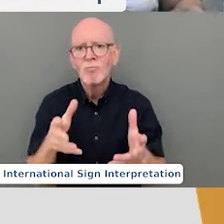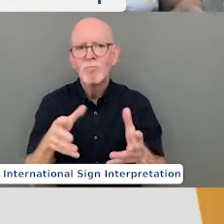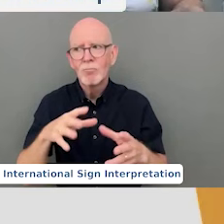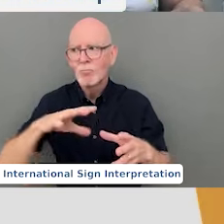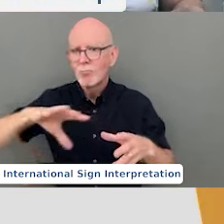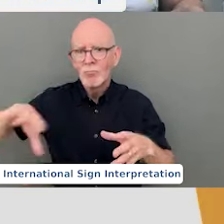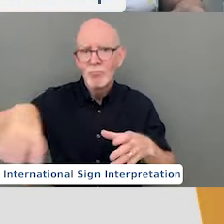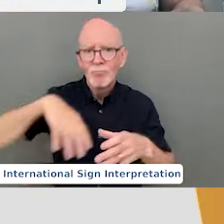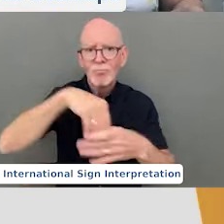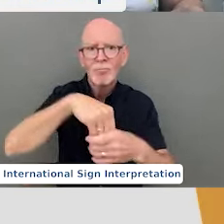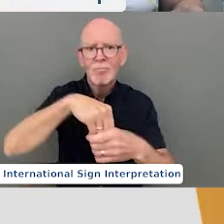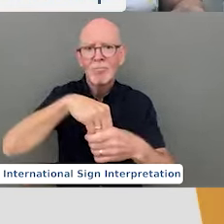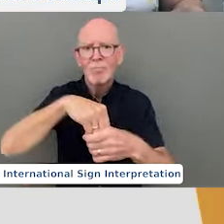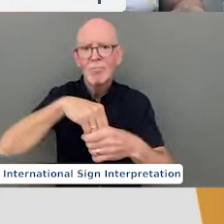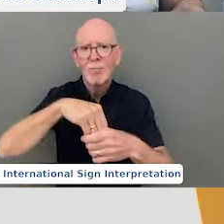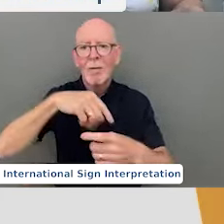remain committed